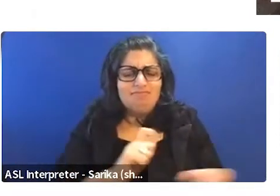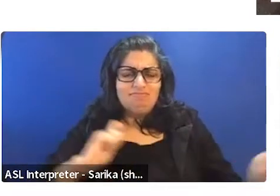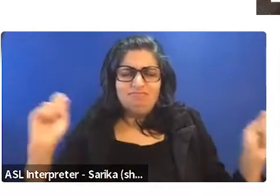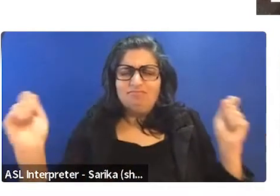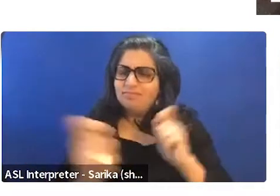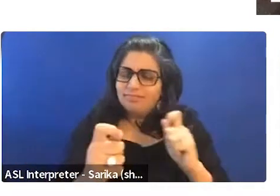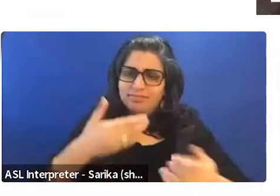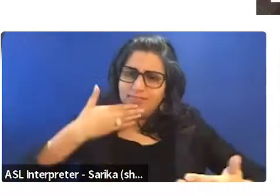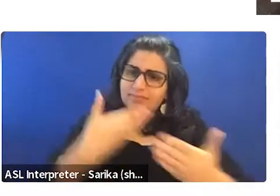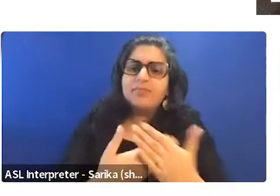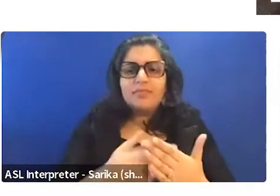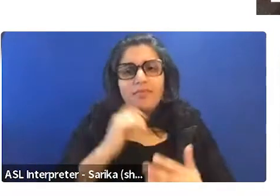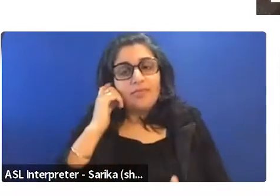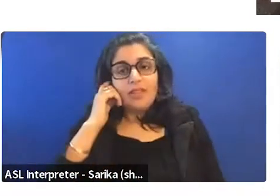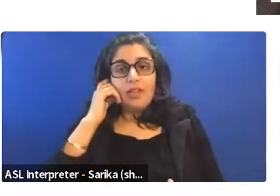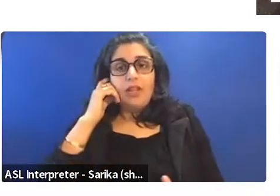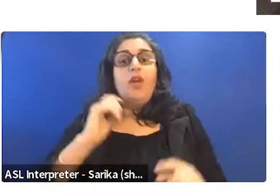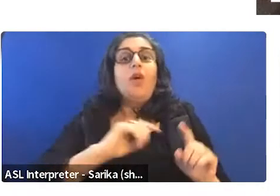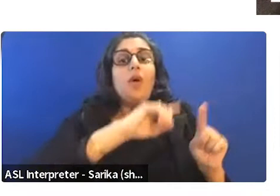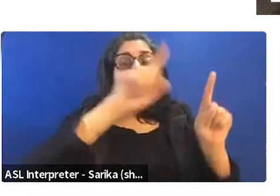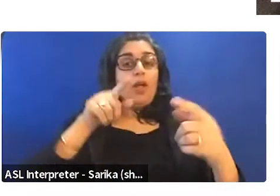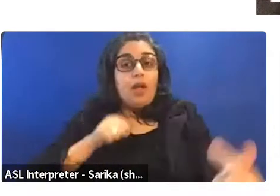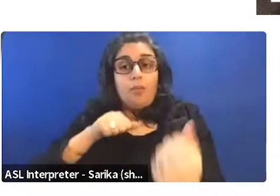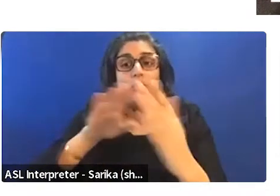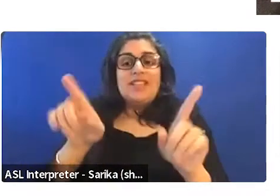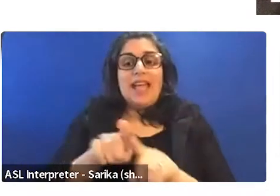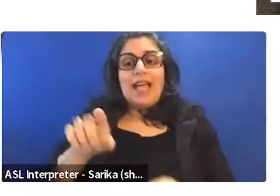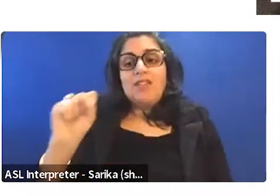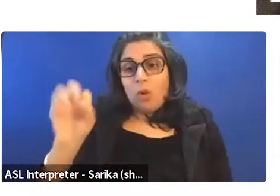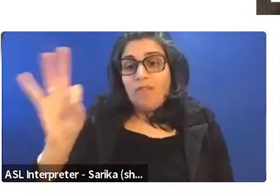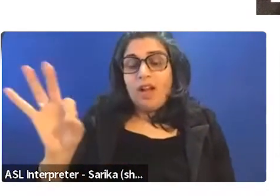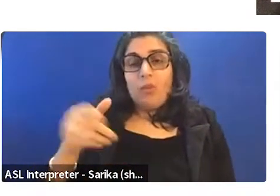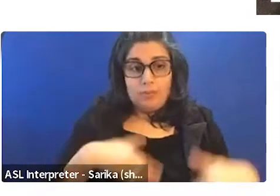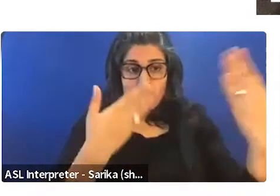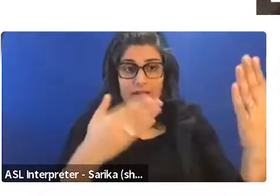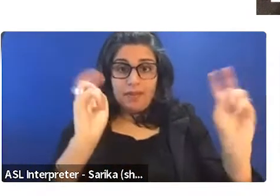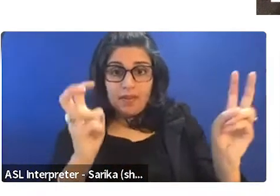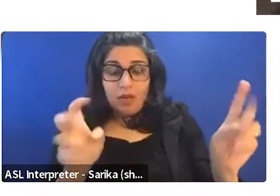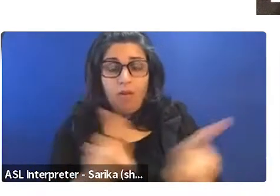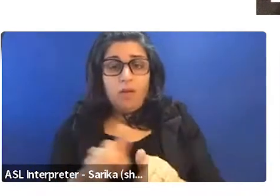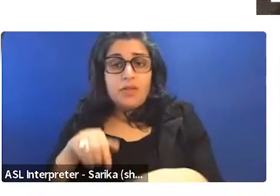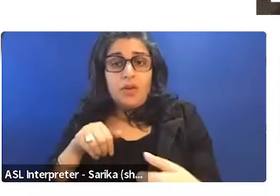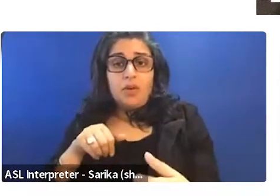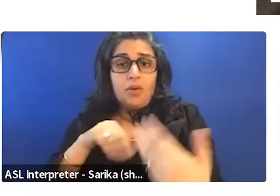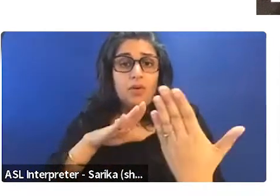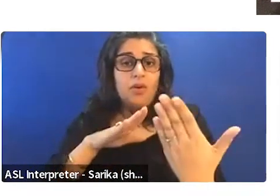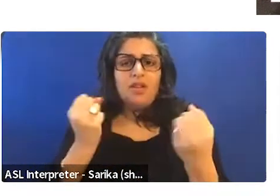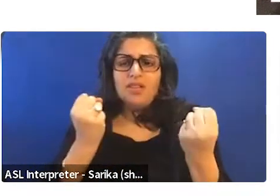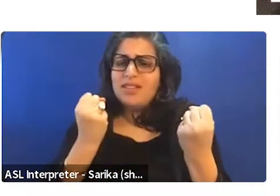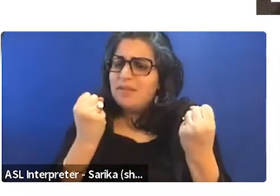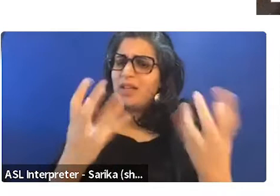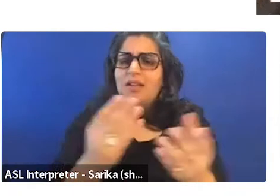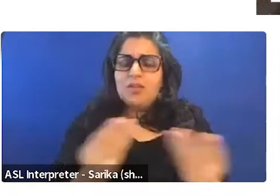When we went to them as a Slow Factory, we presented them with the issue, but we also presented them with several